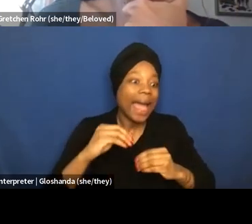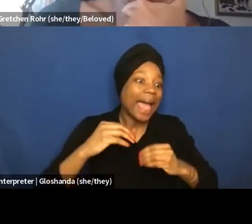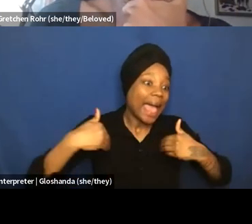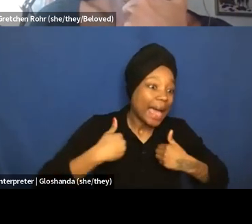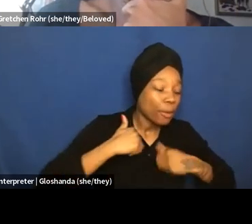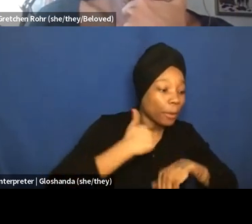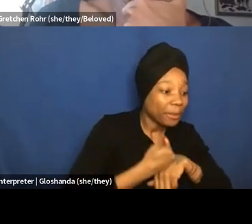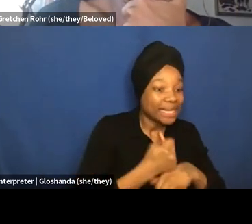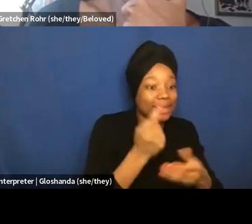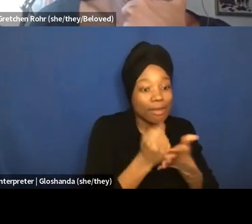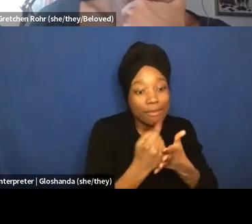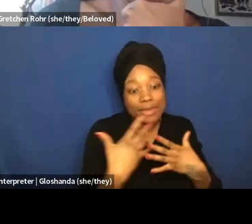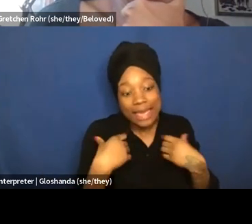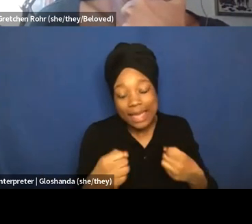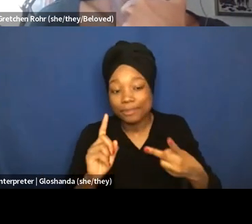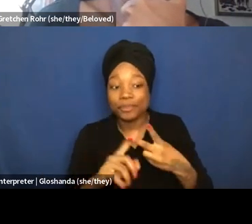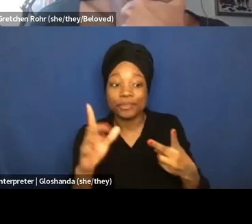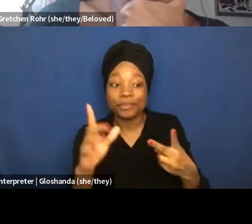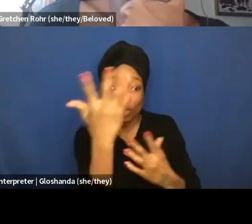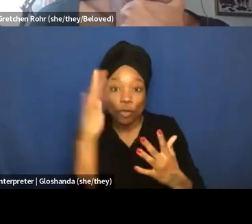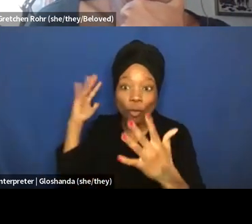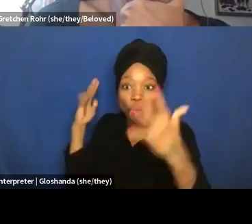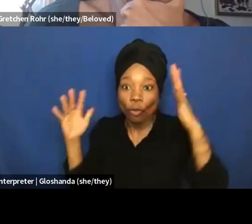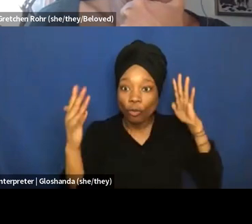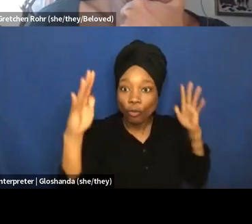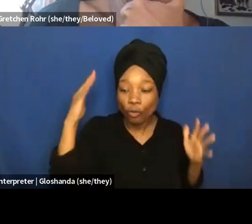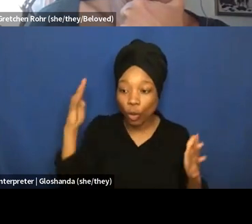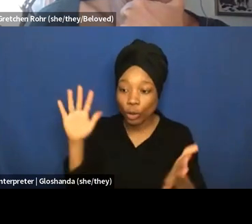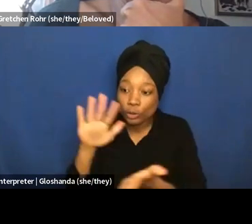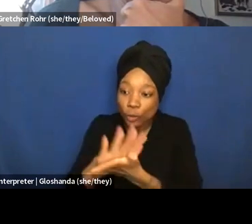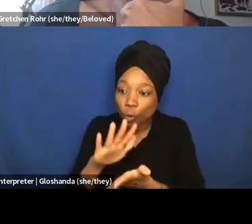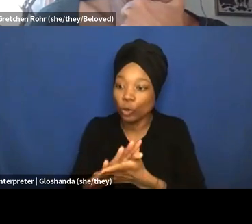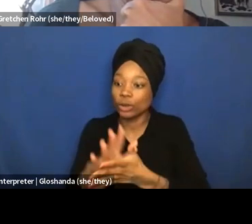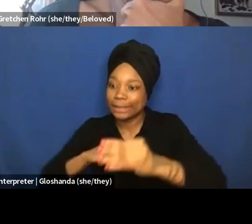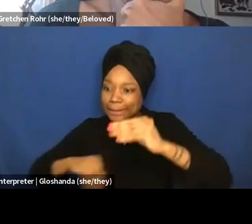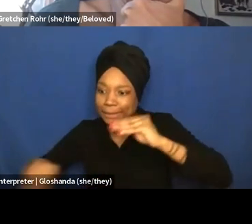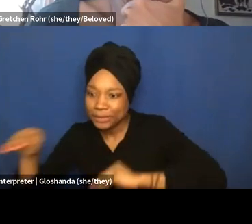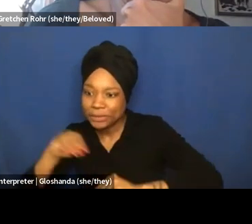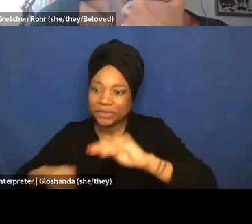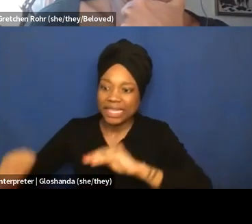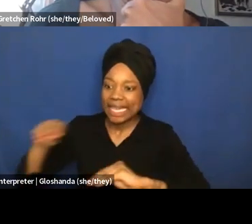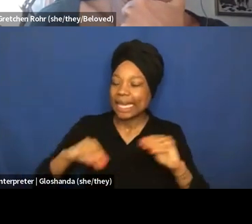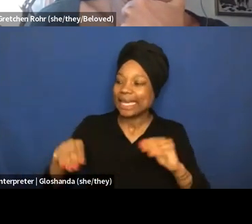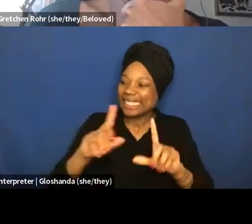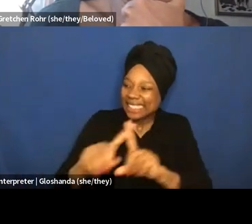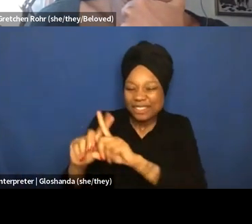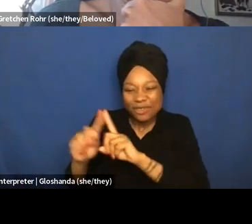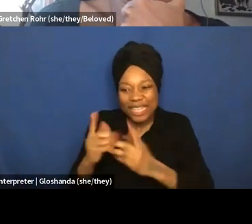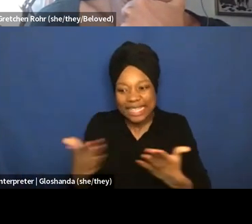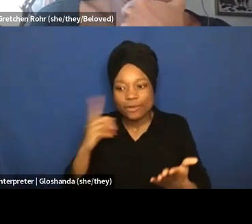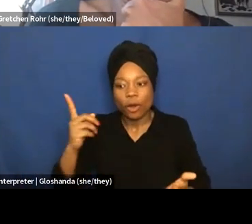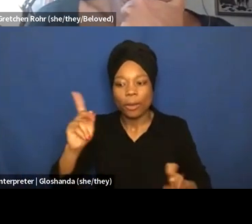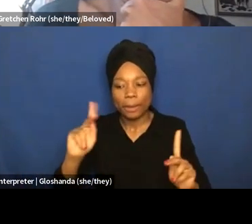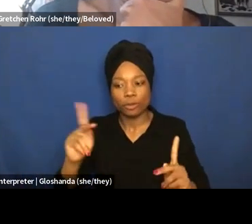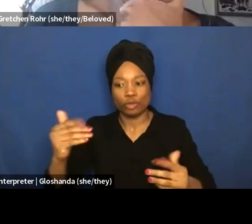schools, moving again in different ways so that we can actually get people what they need, and focusing